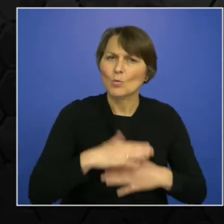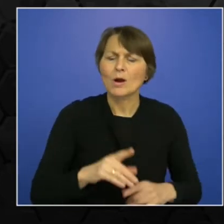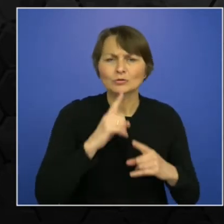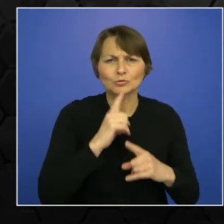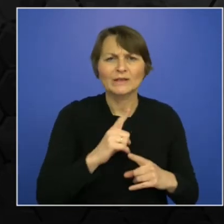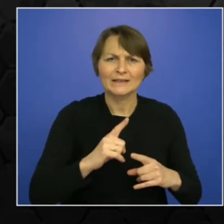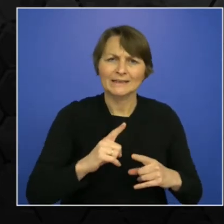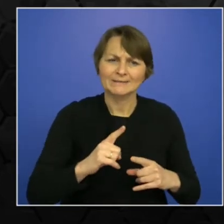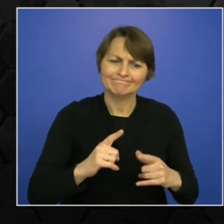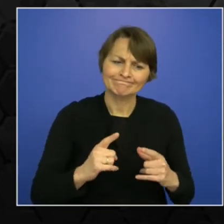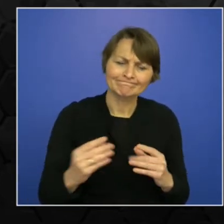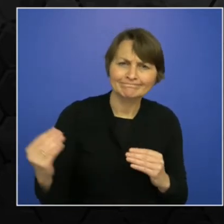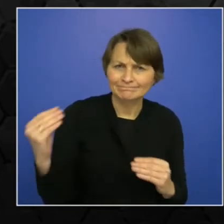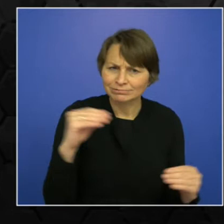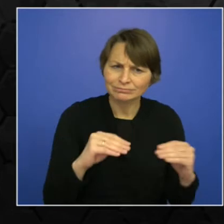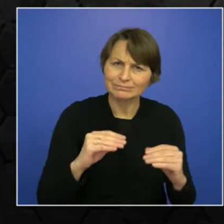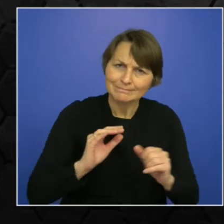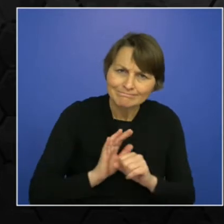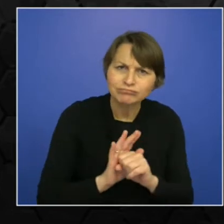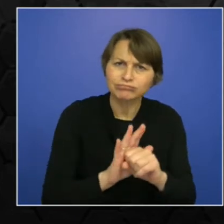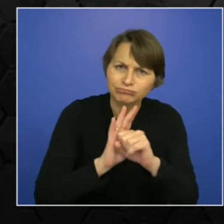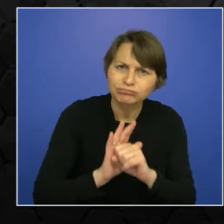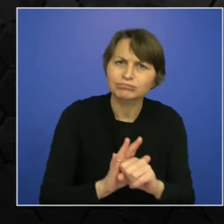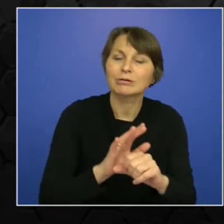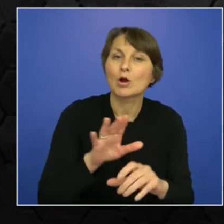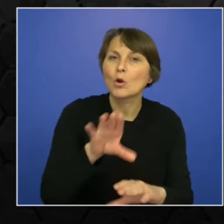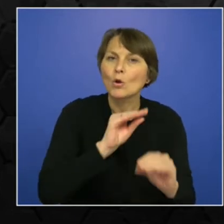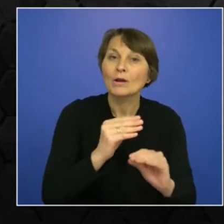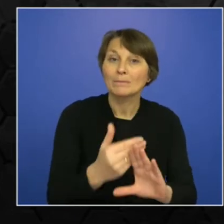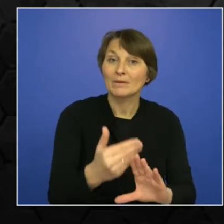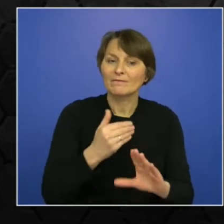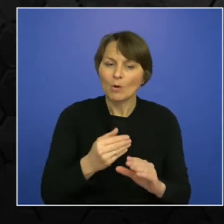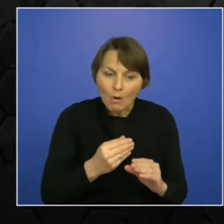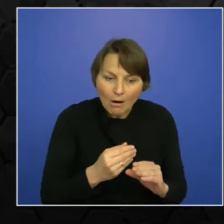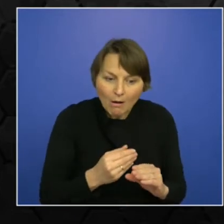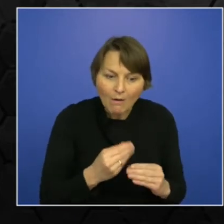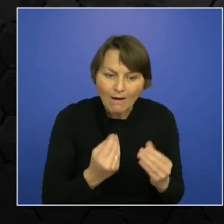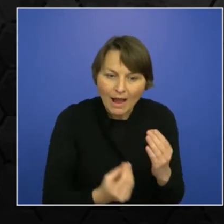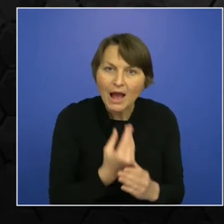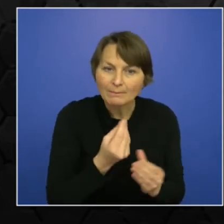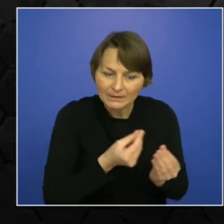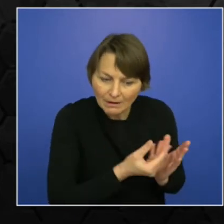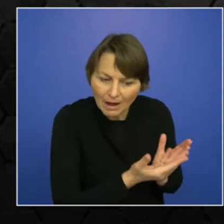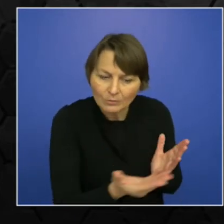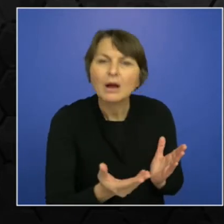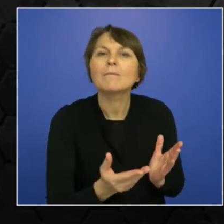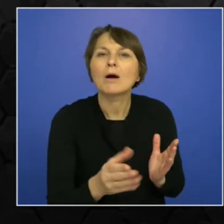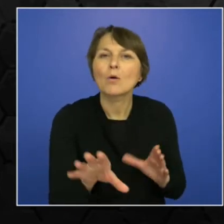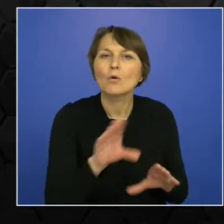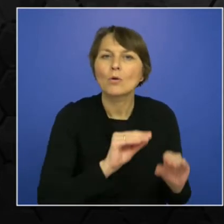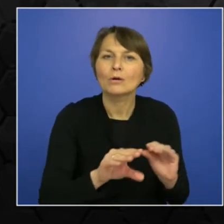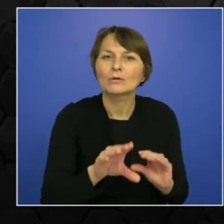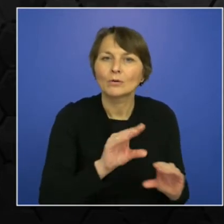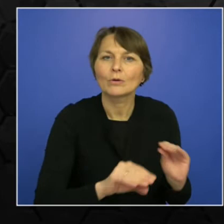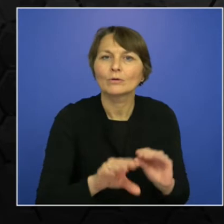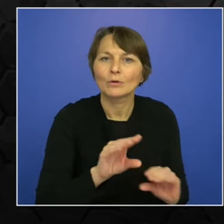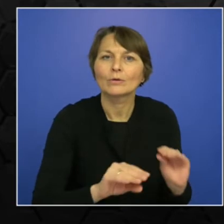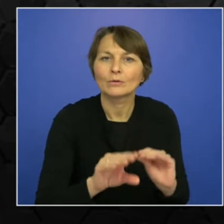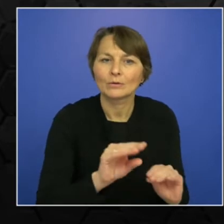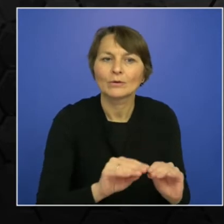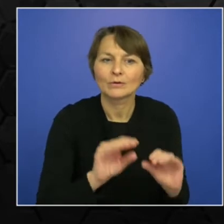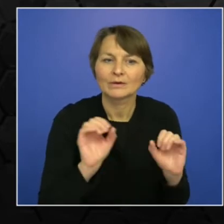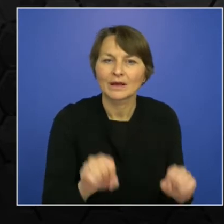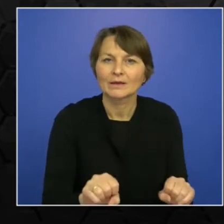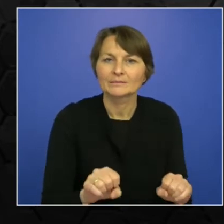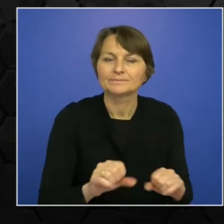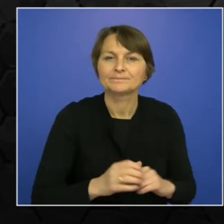Reinforcement learning uses algorithms that learn from outcomes and decide which action to take next.